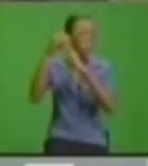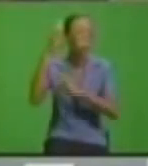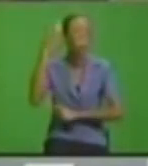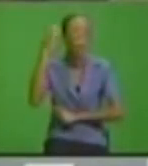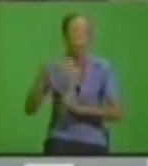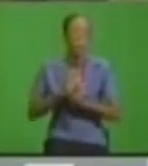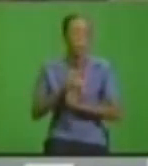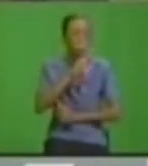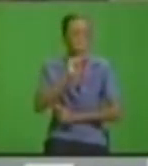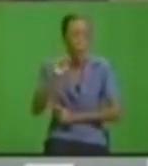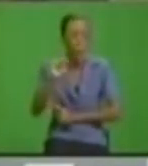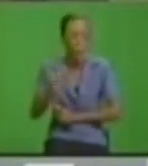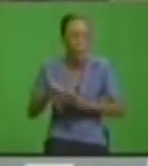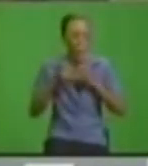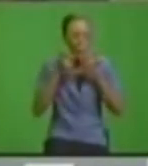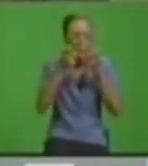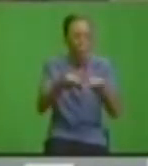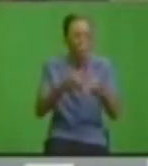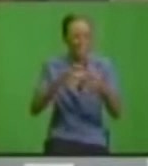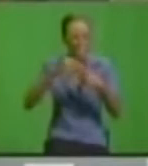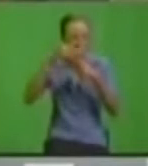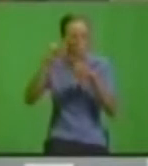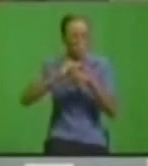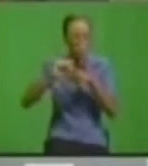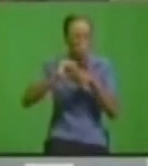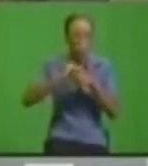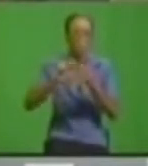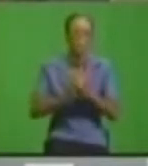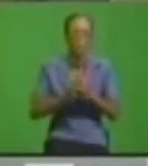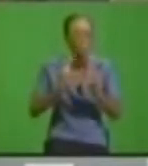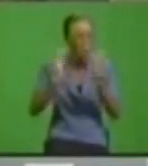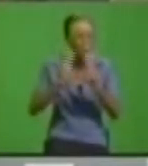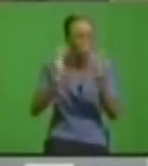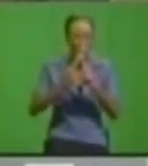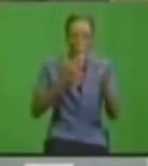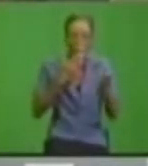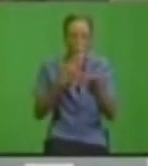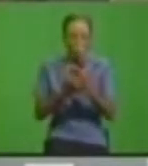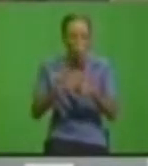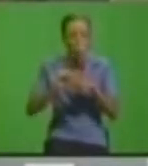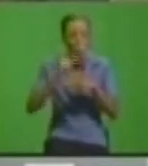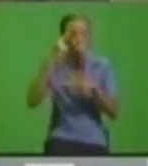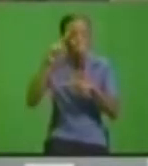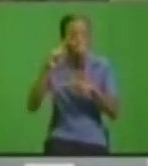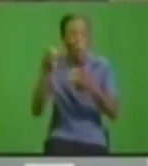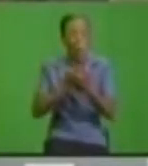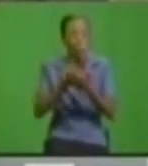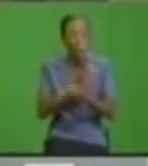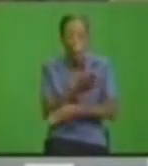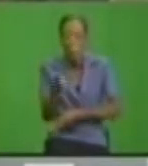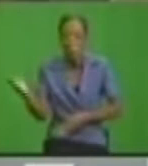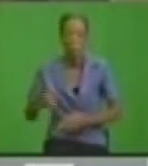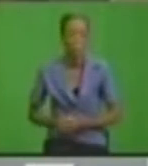has provided both the intellectual and practical impetus for economic diversification